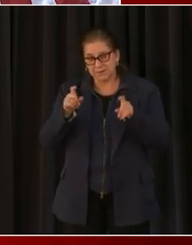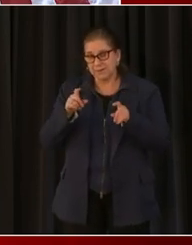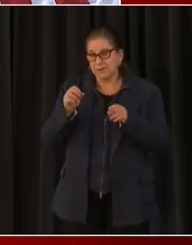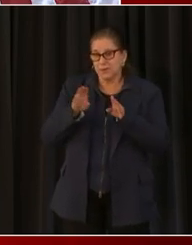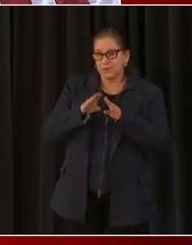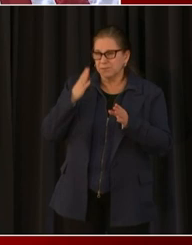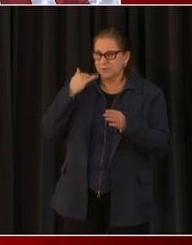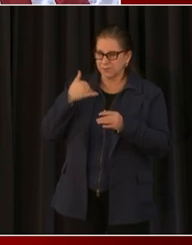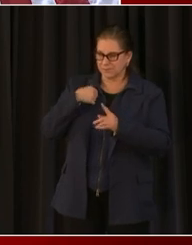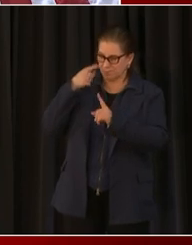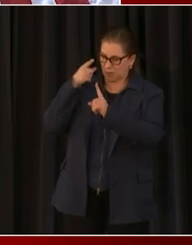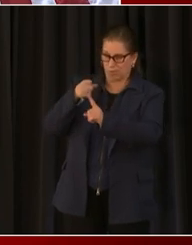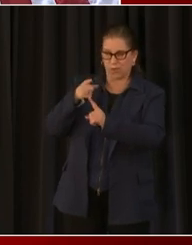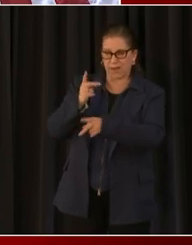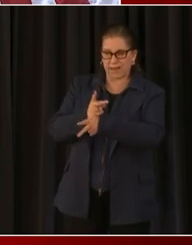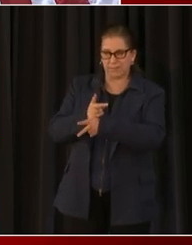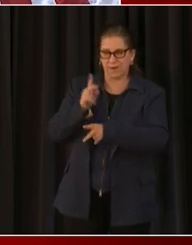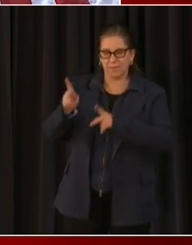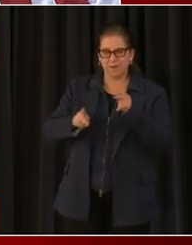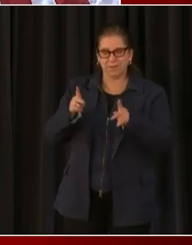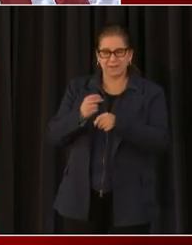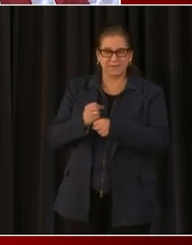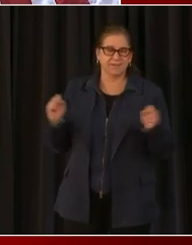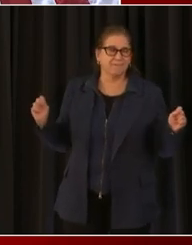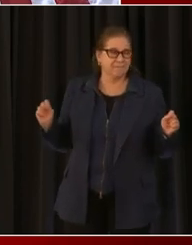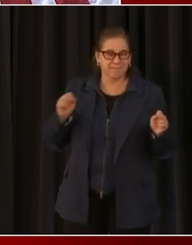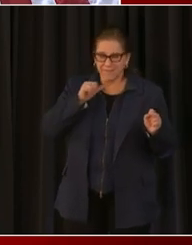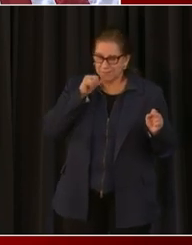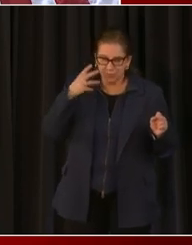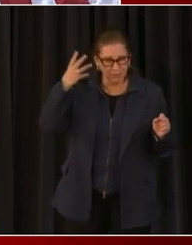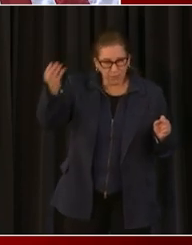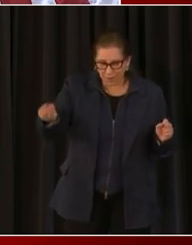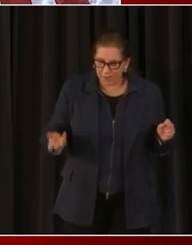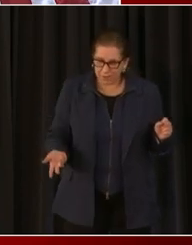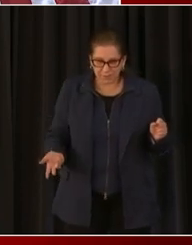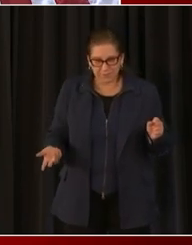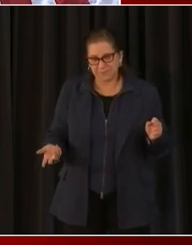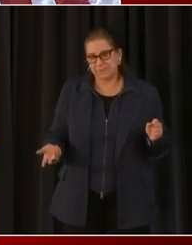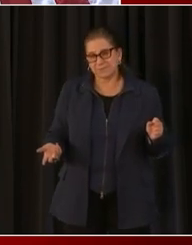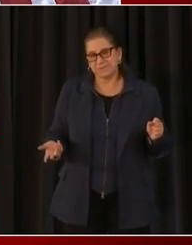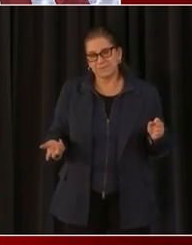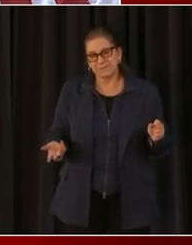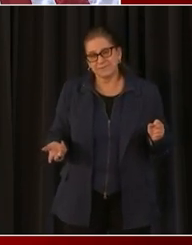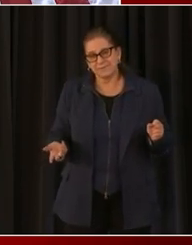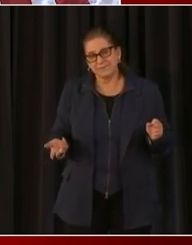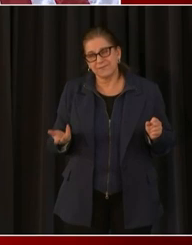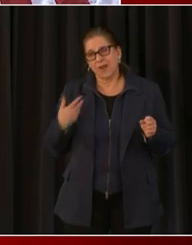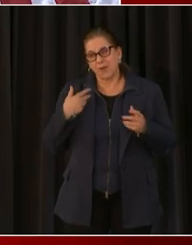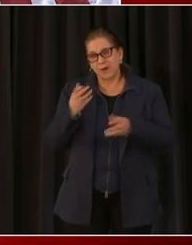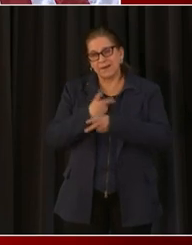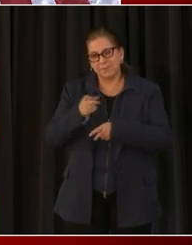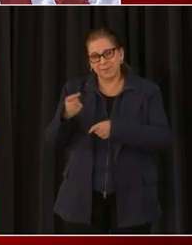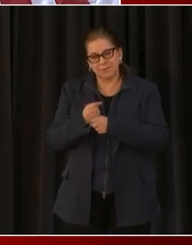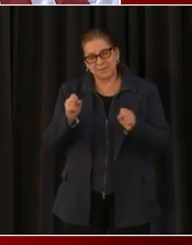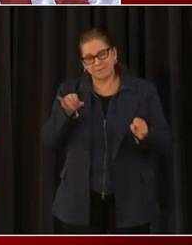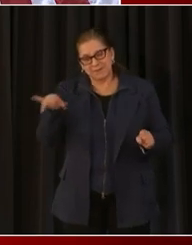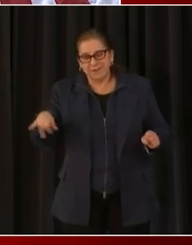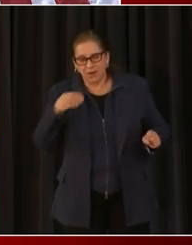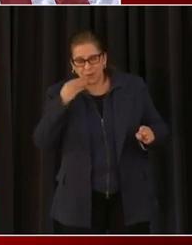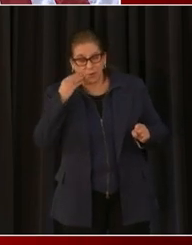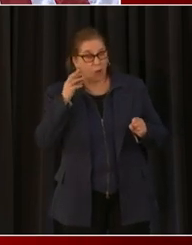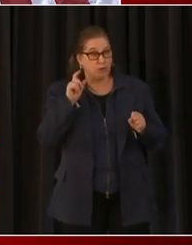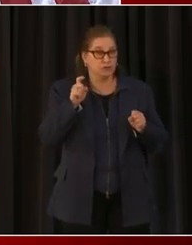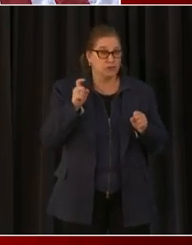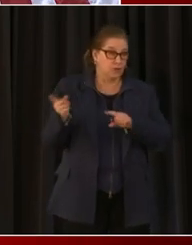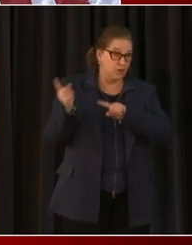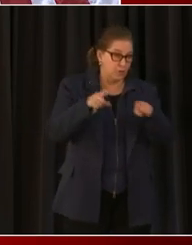people safe. And also for some of the healthcare providers that are out there conducting the testing or